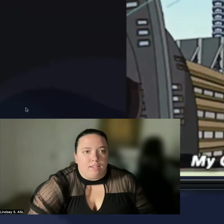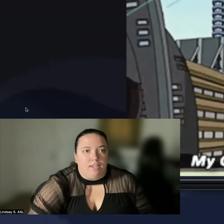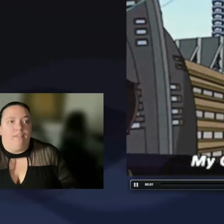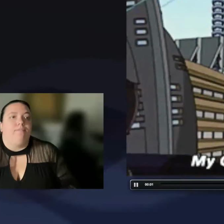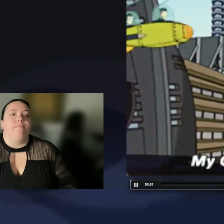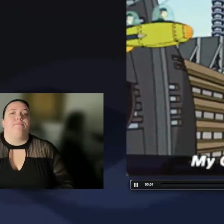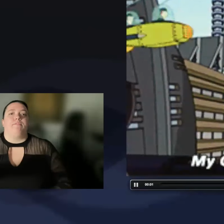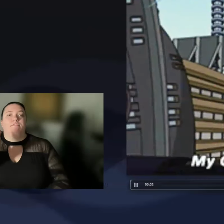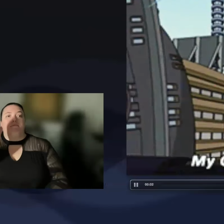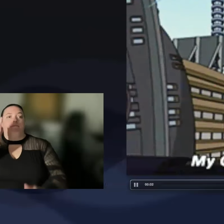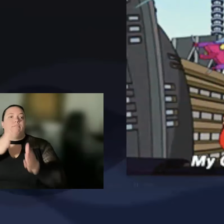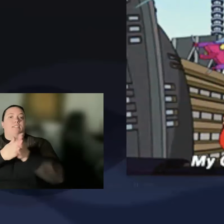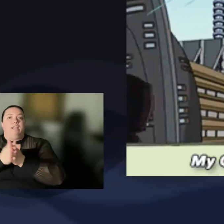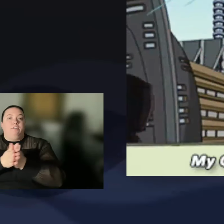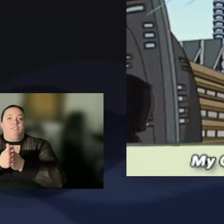Okay.